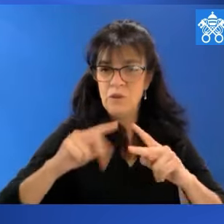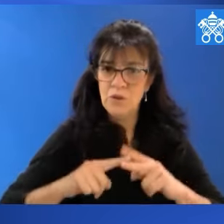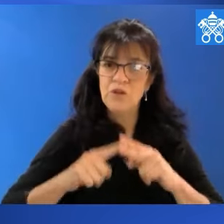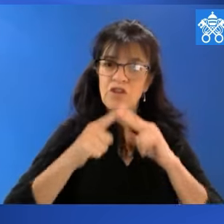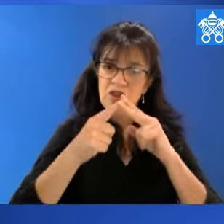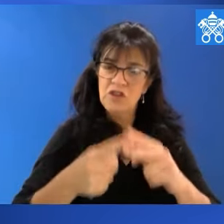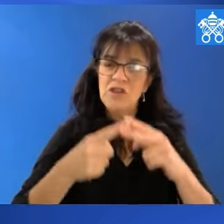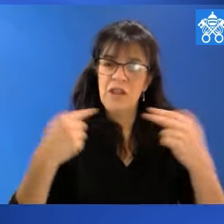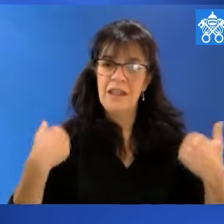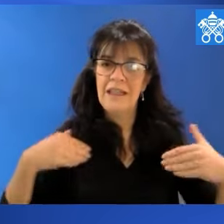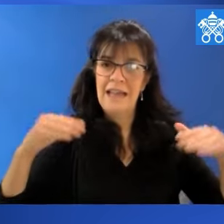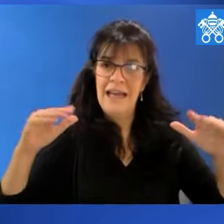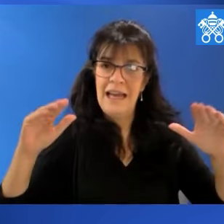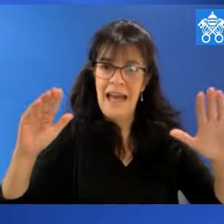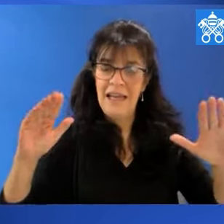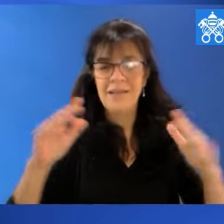begin